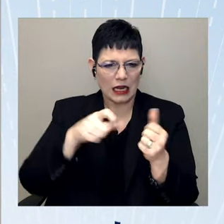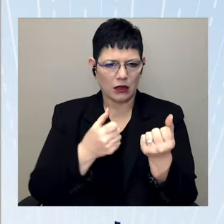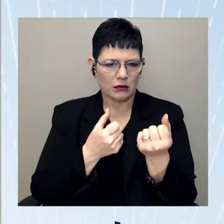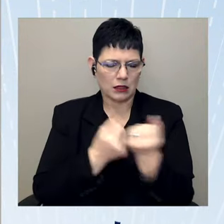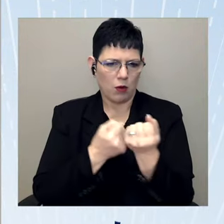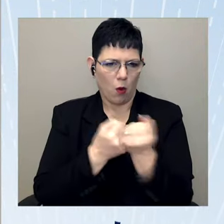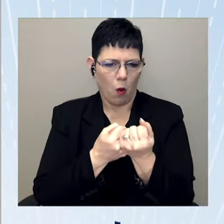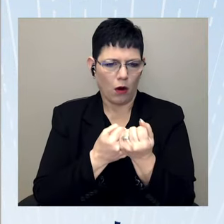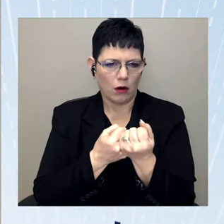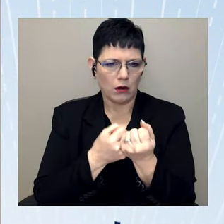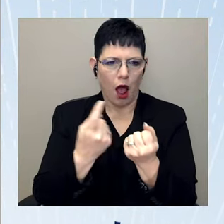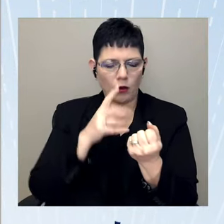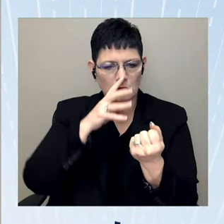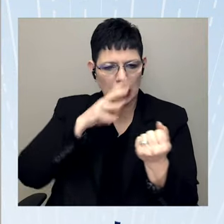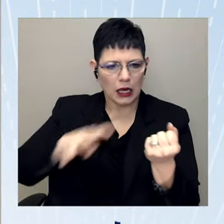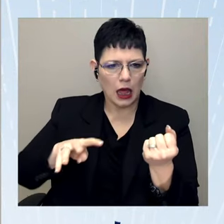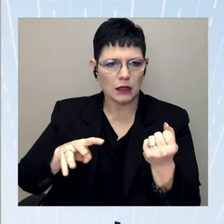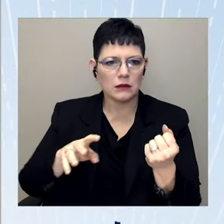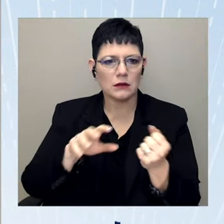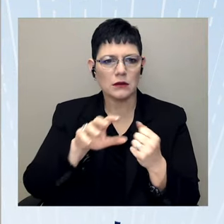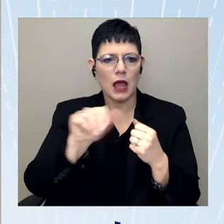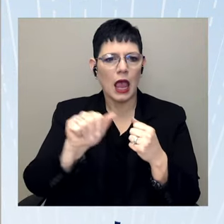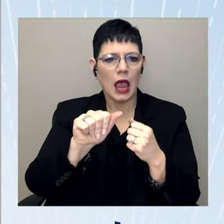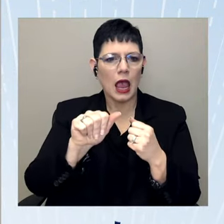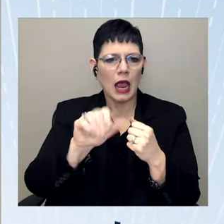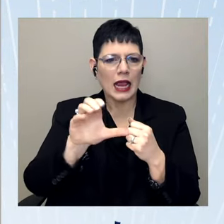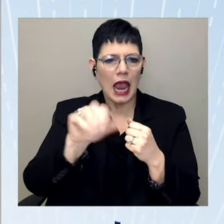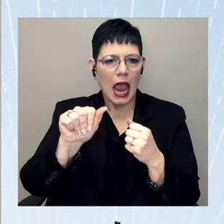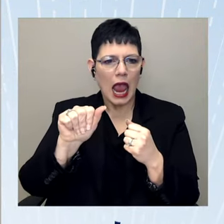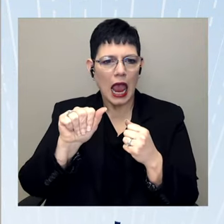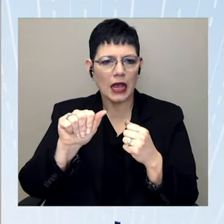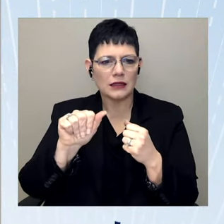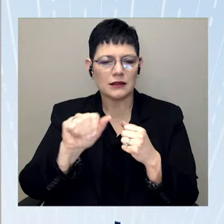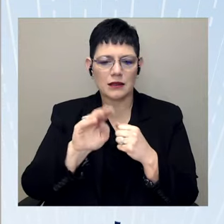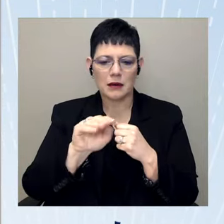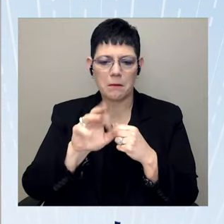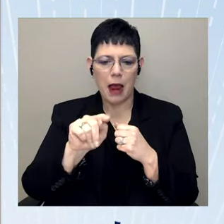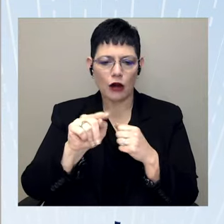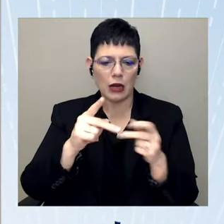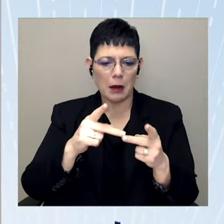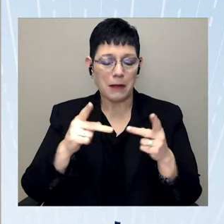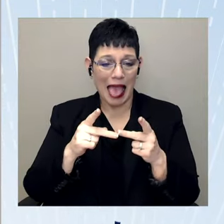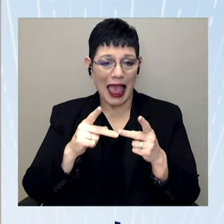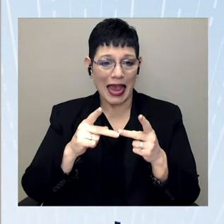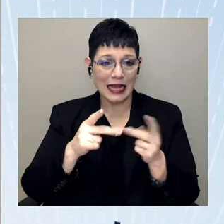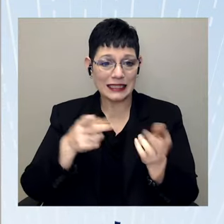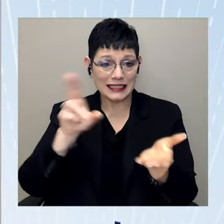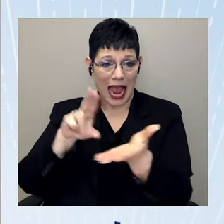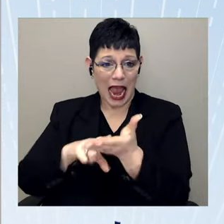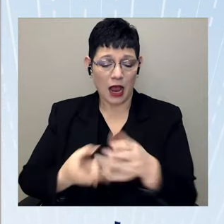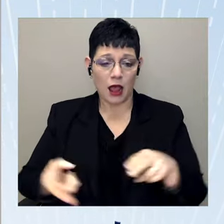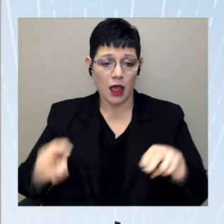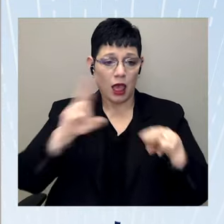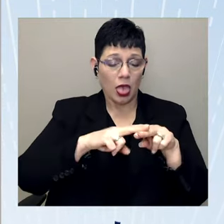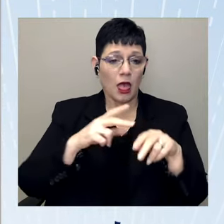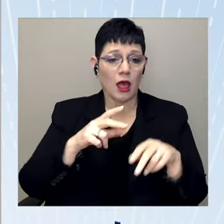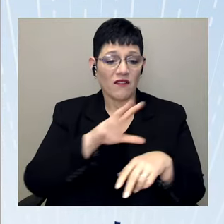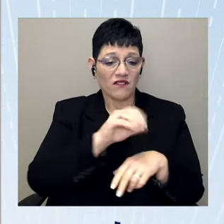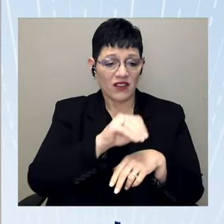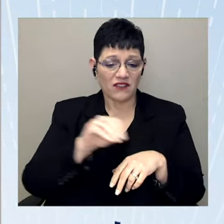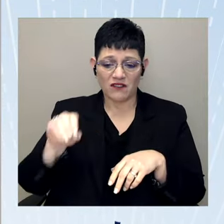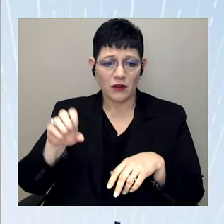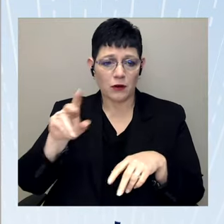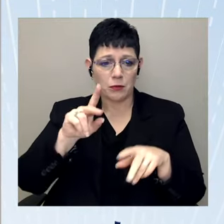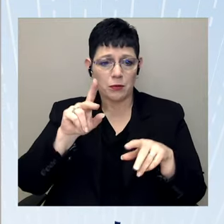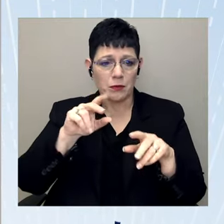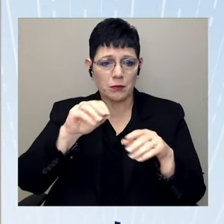the Affordable Care Act's marketplace increased by 50% for Black and 50% for Latino communities because we went where they were, not